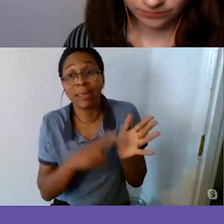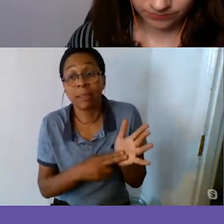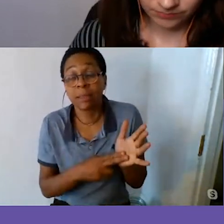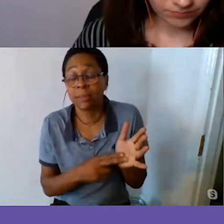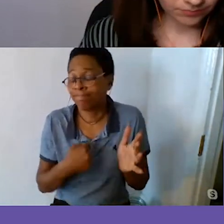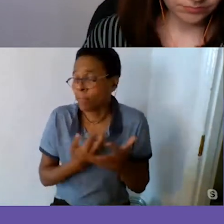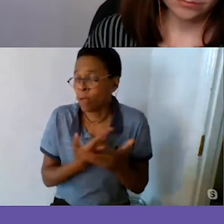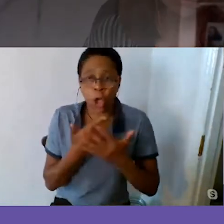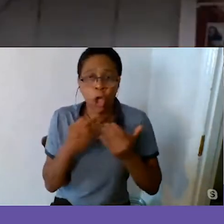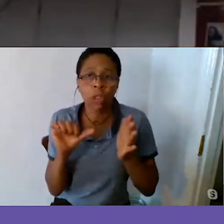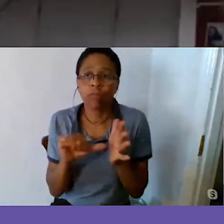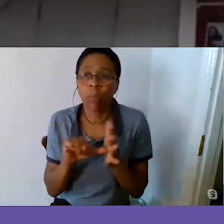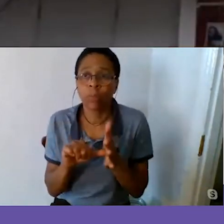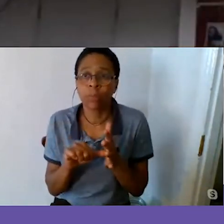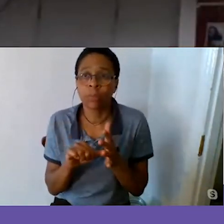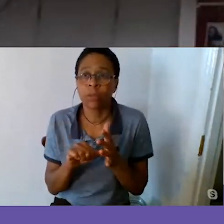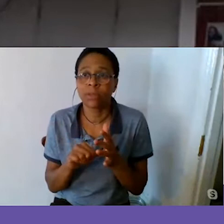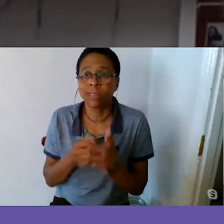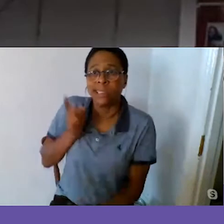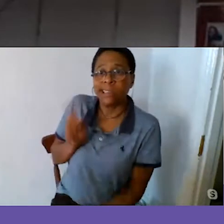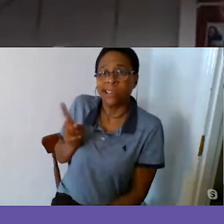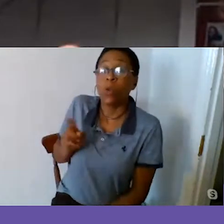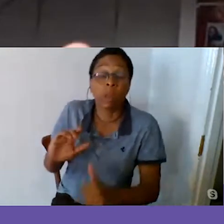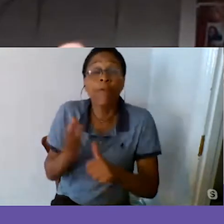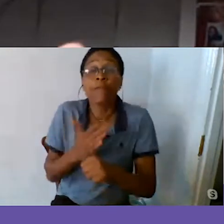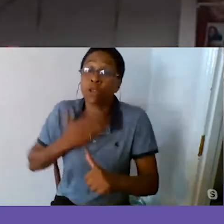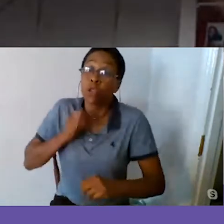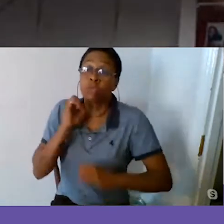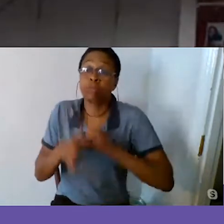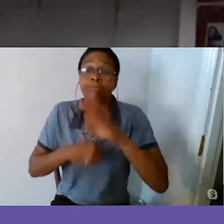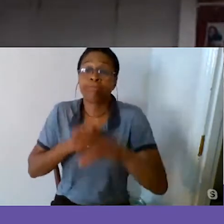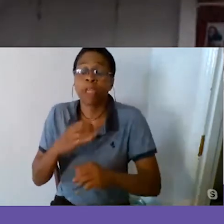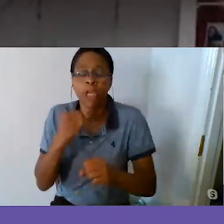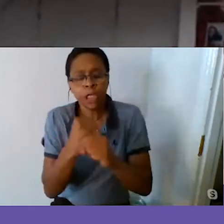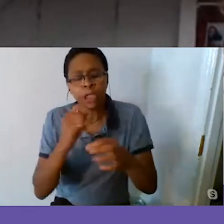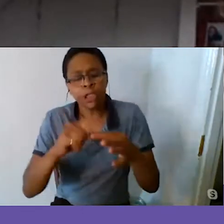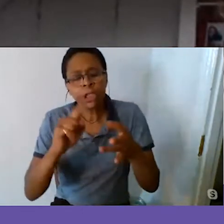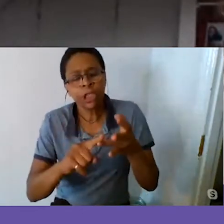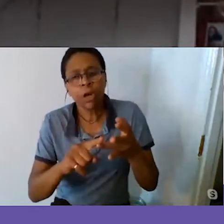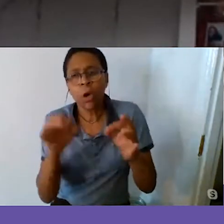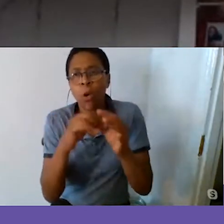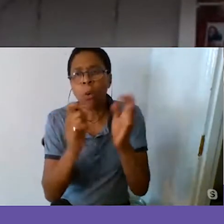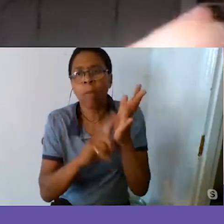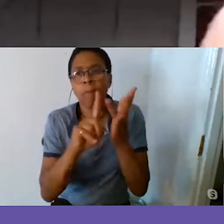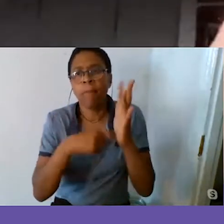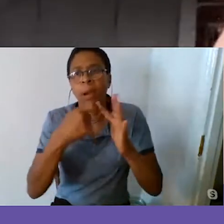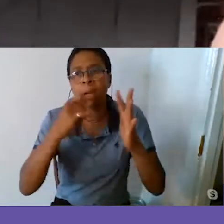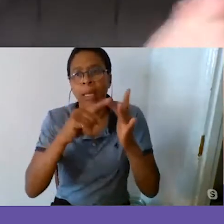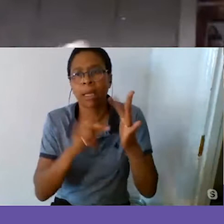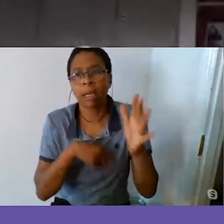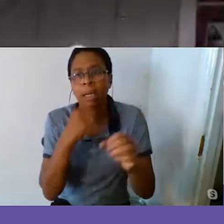because well, first actually I'll talk about geo-blocking, because that's as well a big one. I have a big problem with